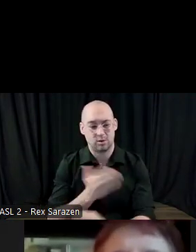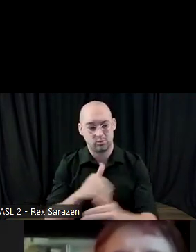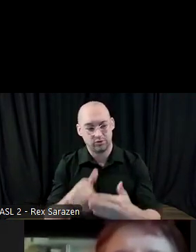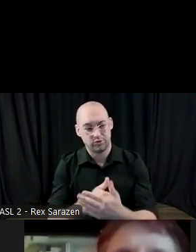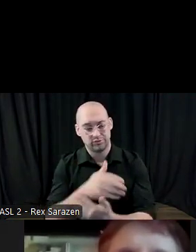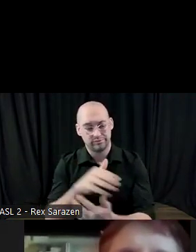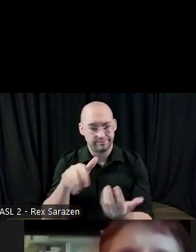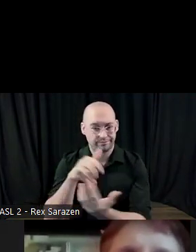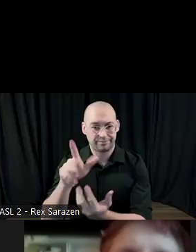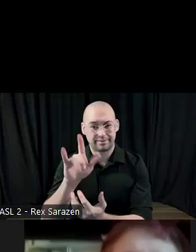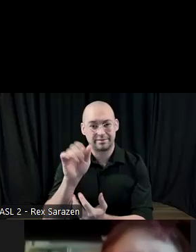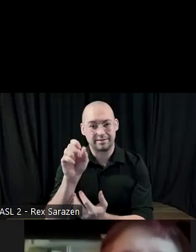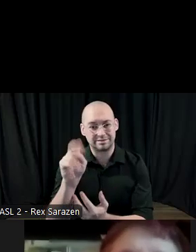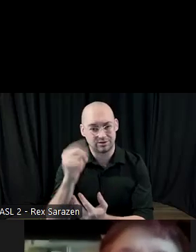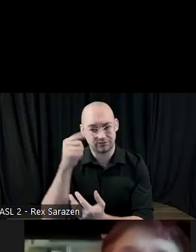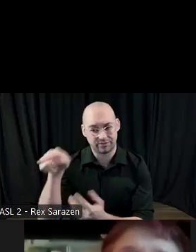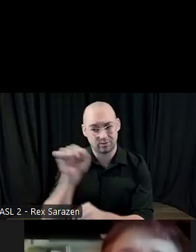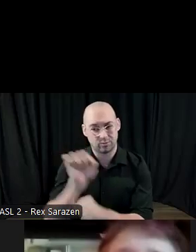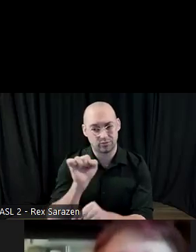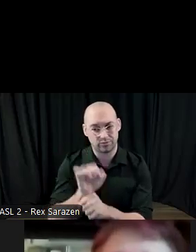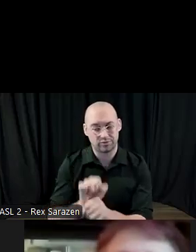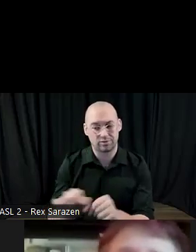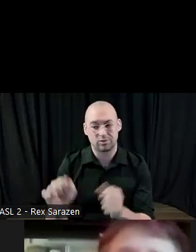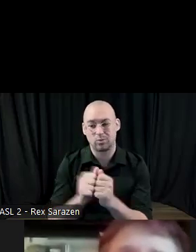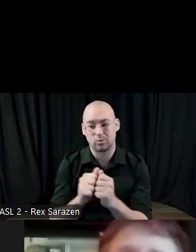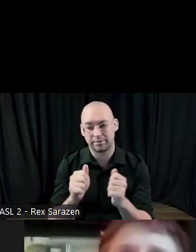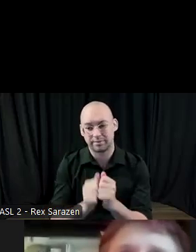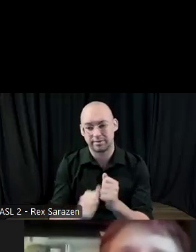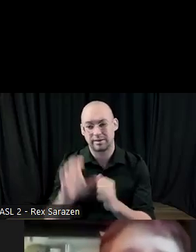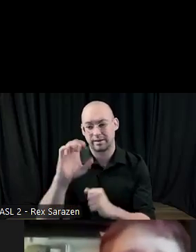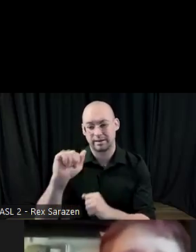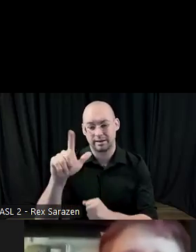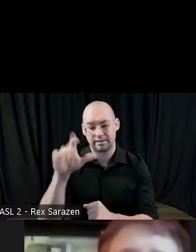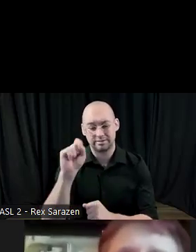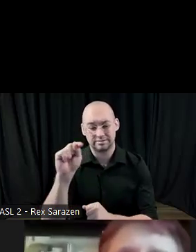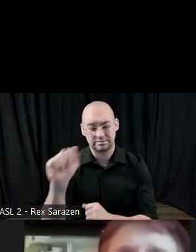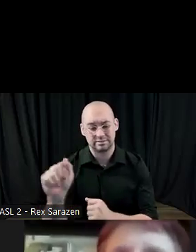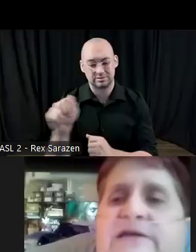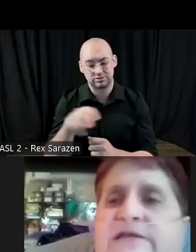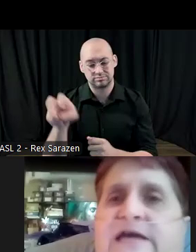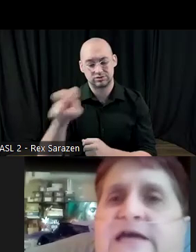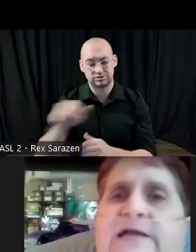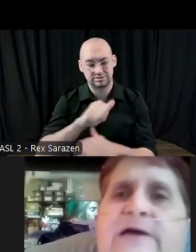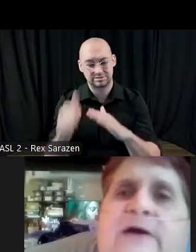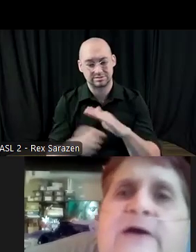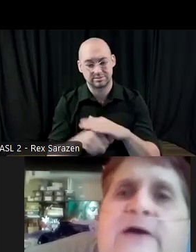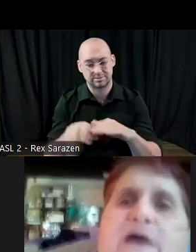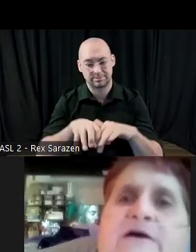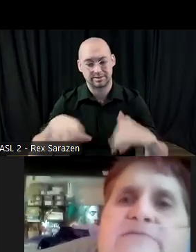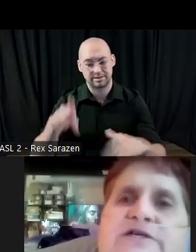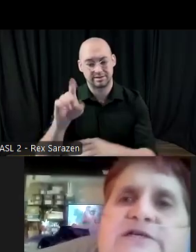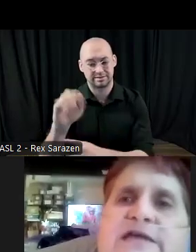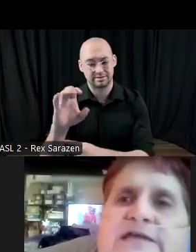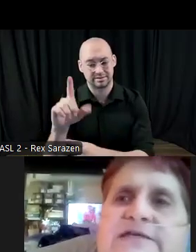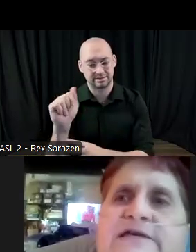liaison for this work with CALSTA, with our transportation subcommittee and the DACLAC.